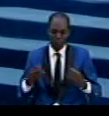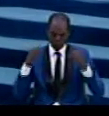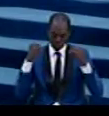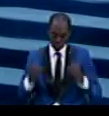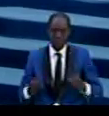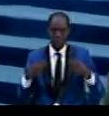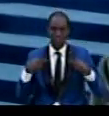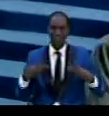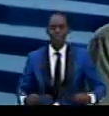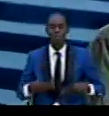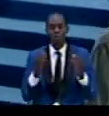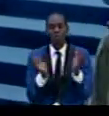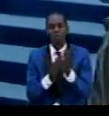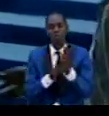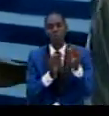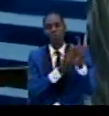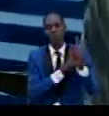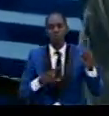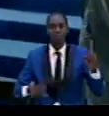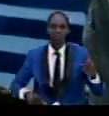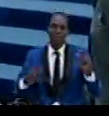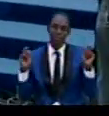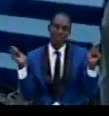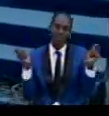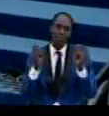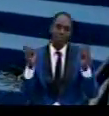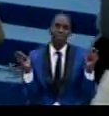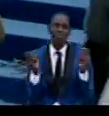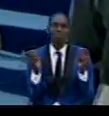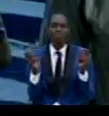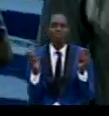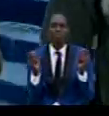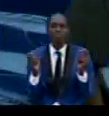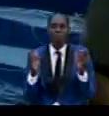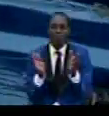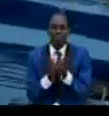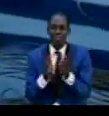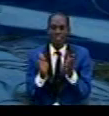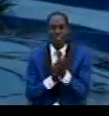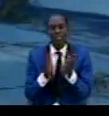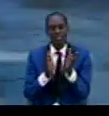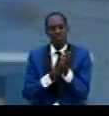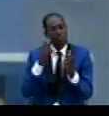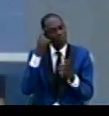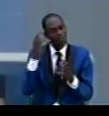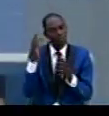the Lord. Put your hands together for Jesus.